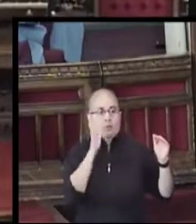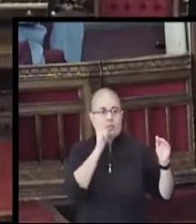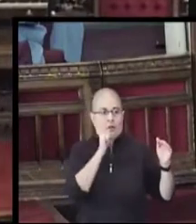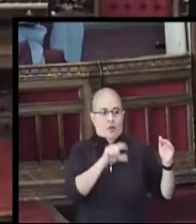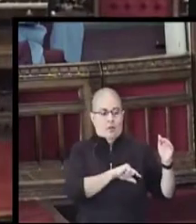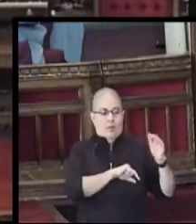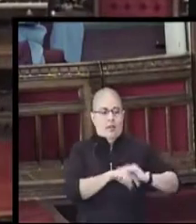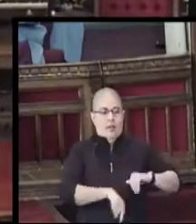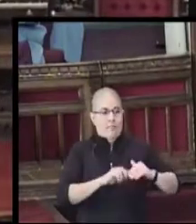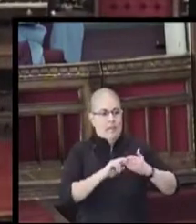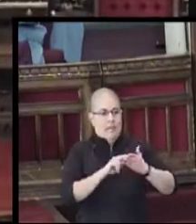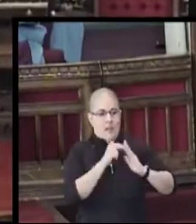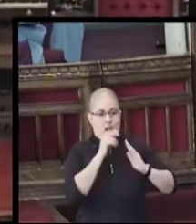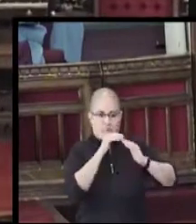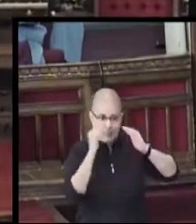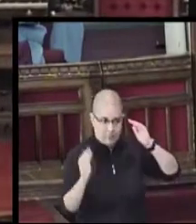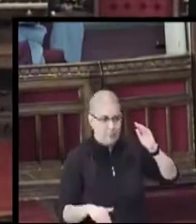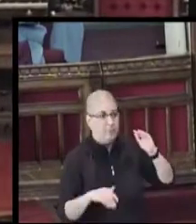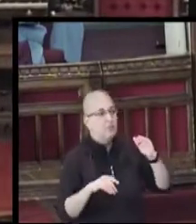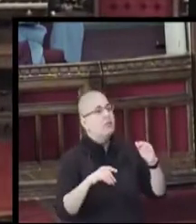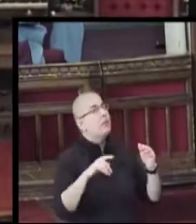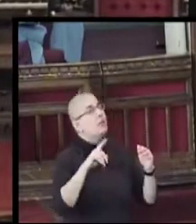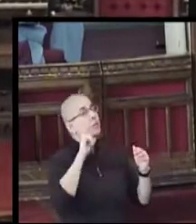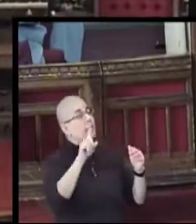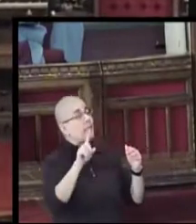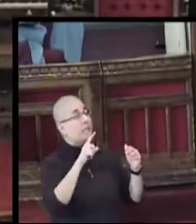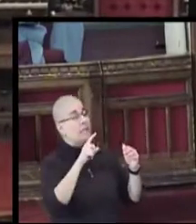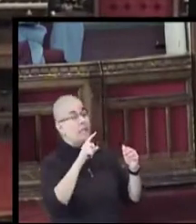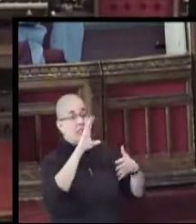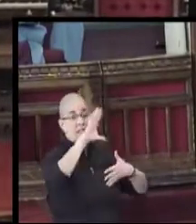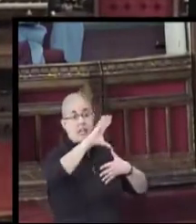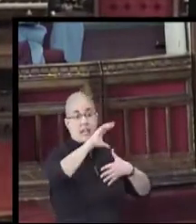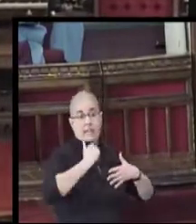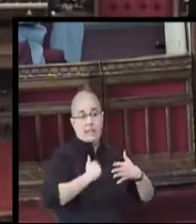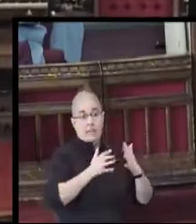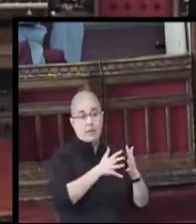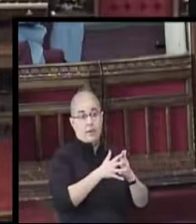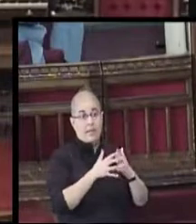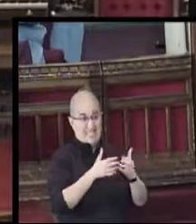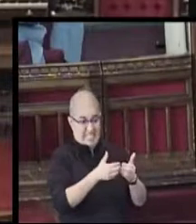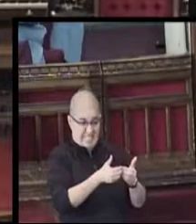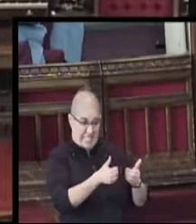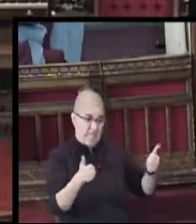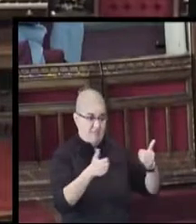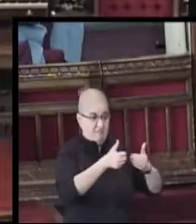most segregated hour in all of North America is Sunday morning at 11 o'clock.